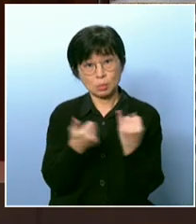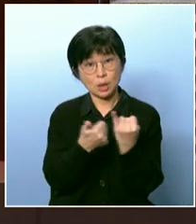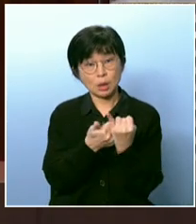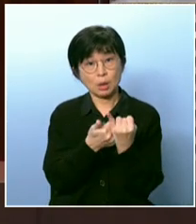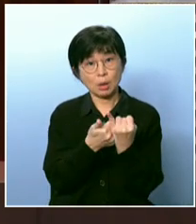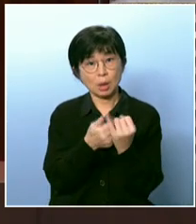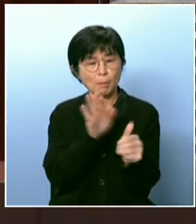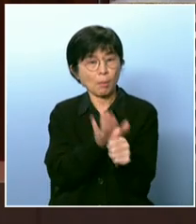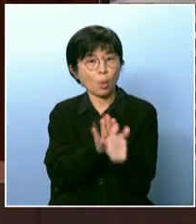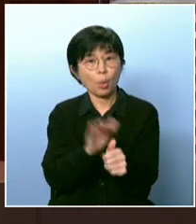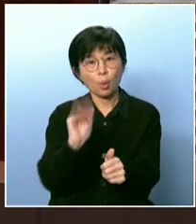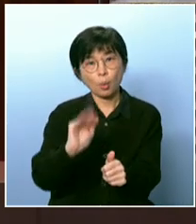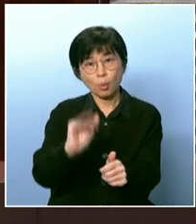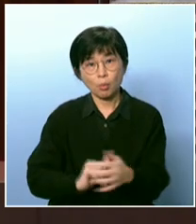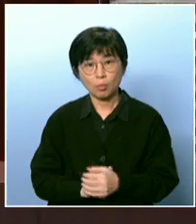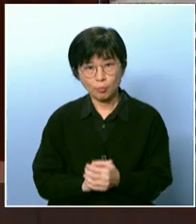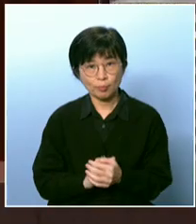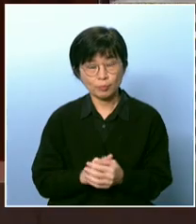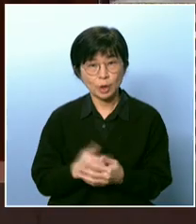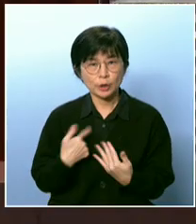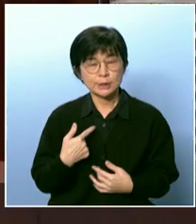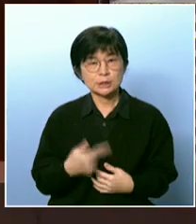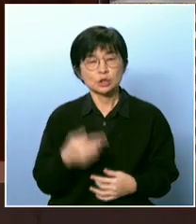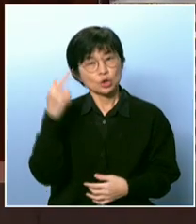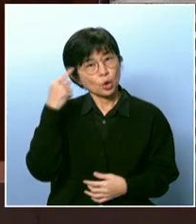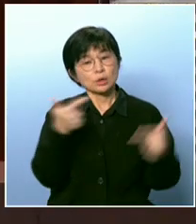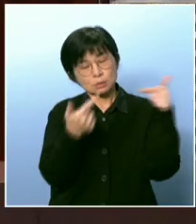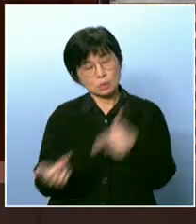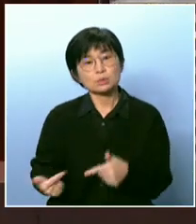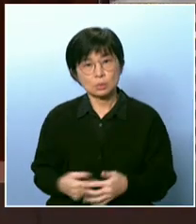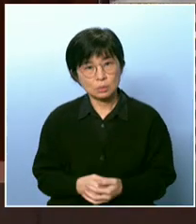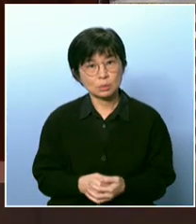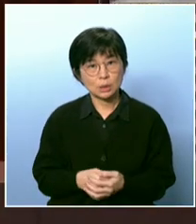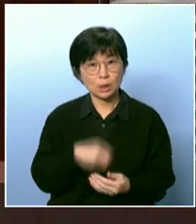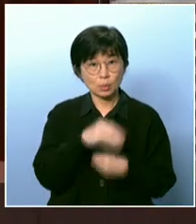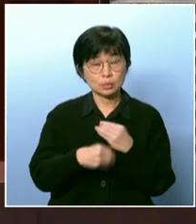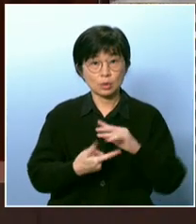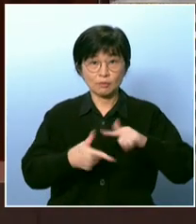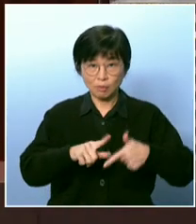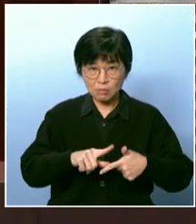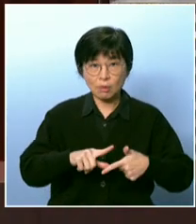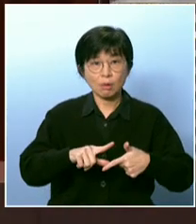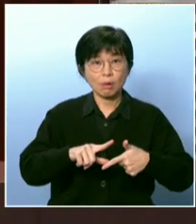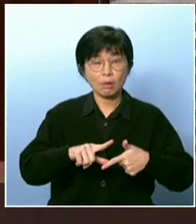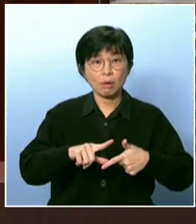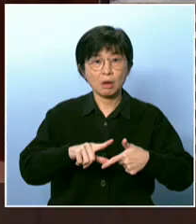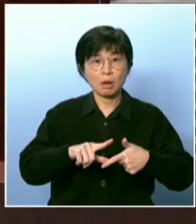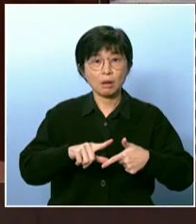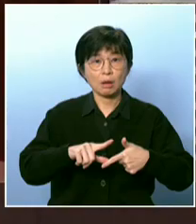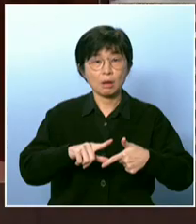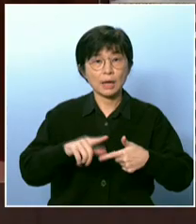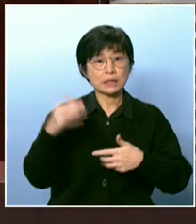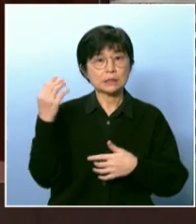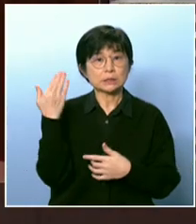Development Fund has been operating for quite some time, and after undergoing several reviews, we do see it bringing about a